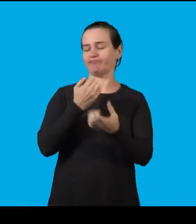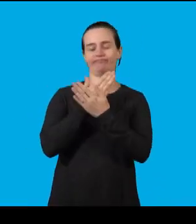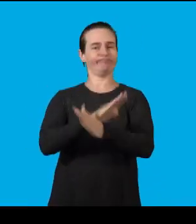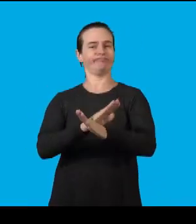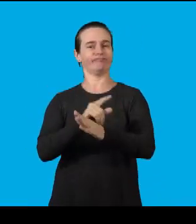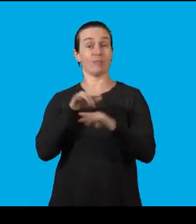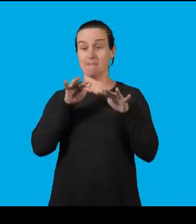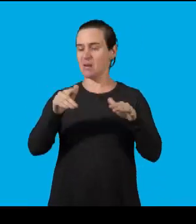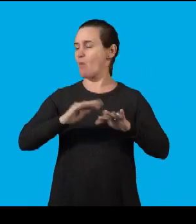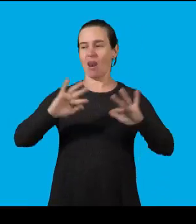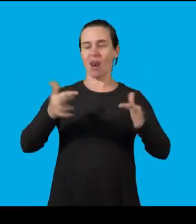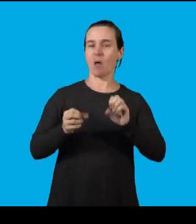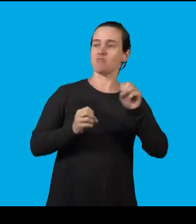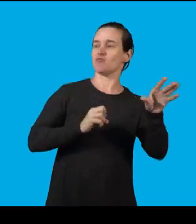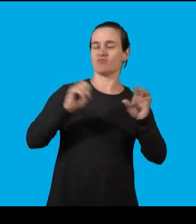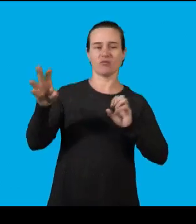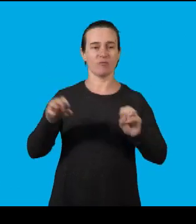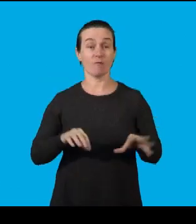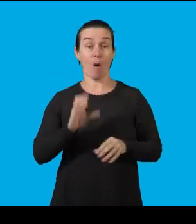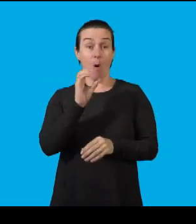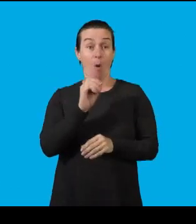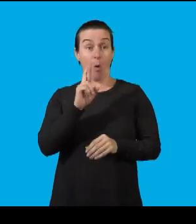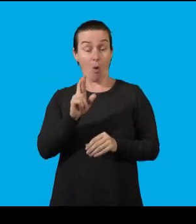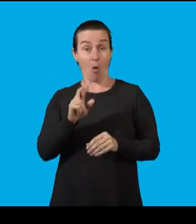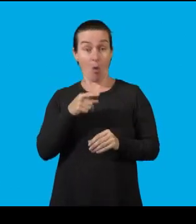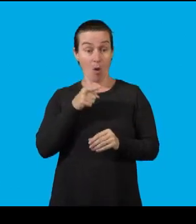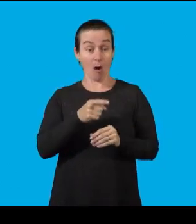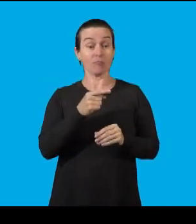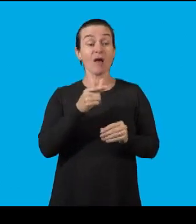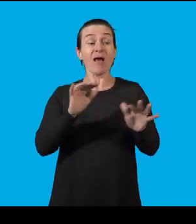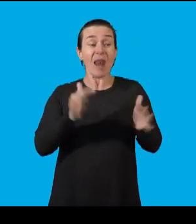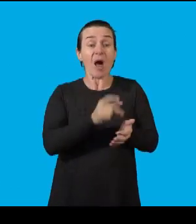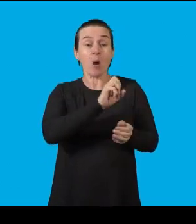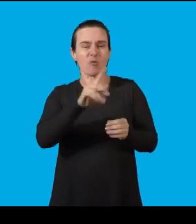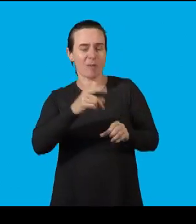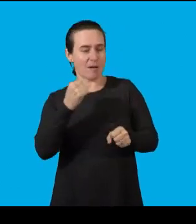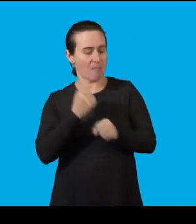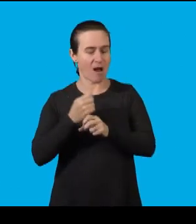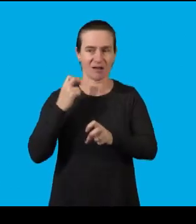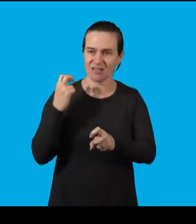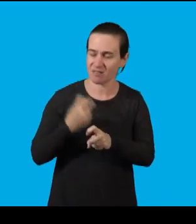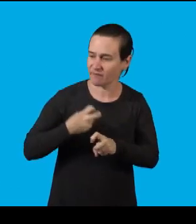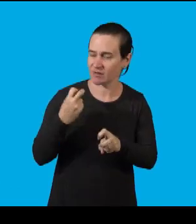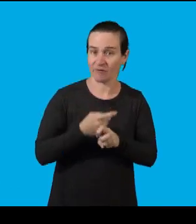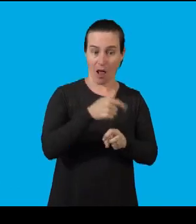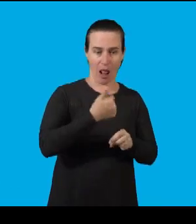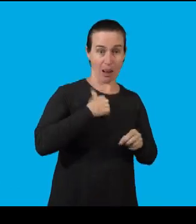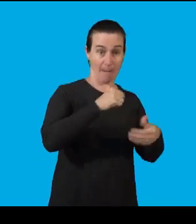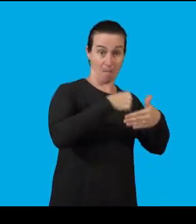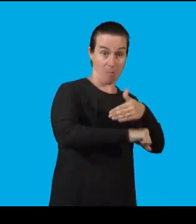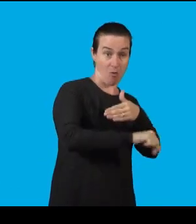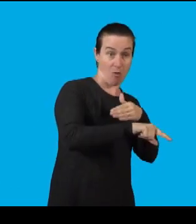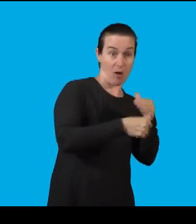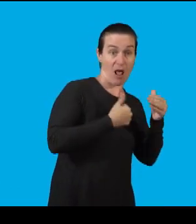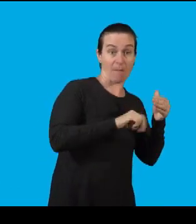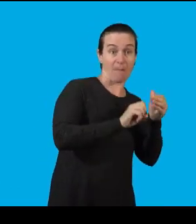one place to another, or placing obstacles to hinder one's path. So you can see that if they've